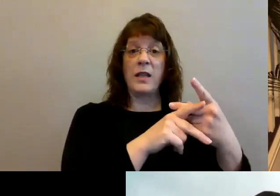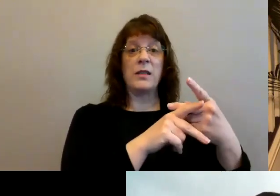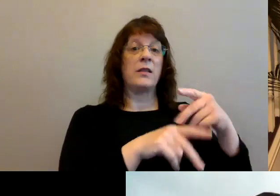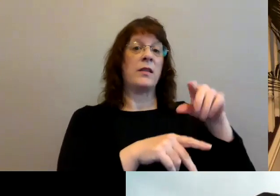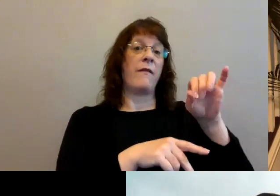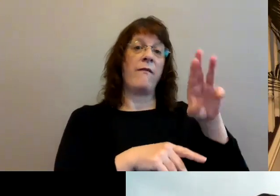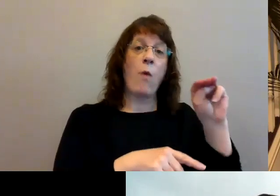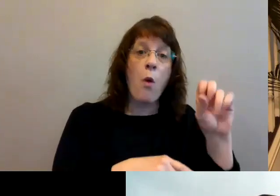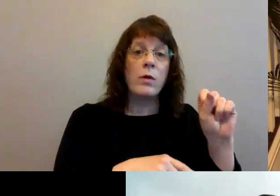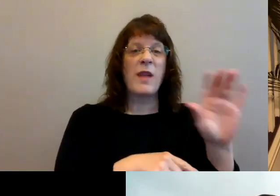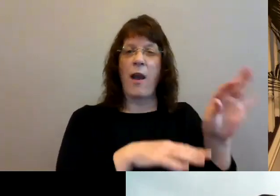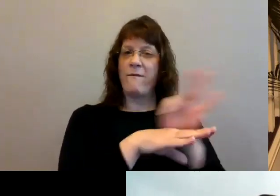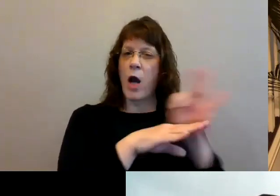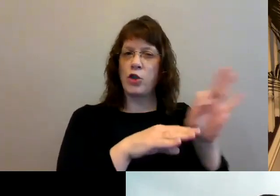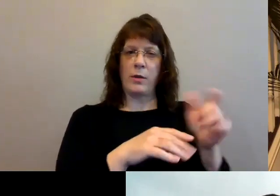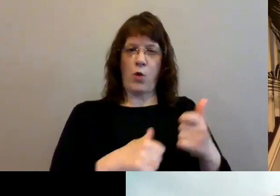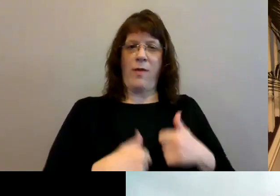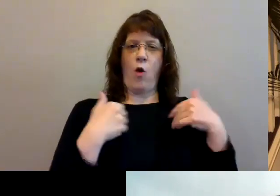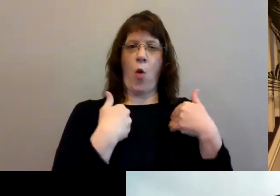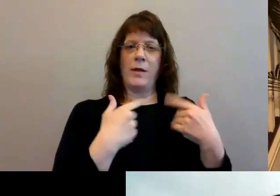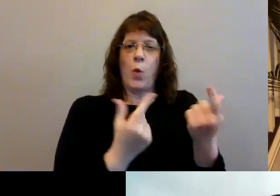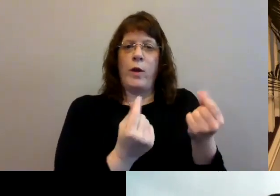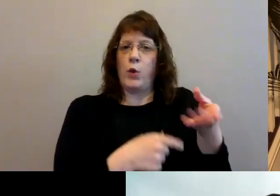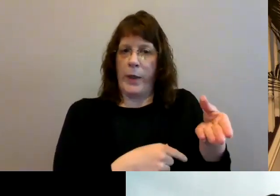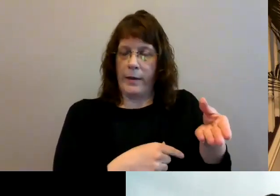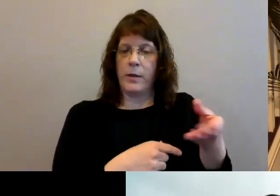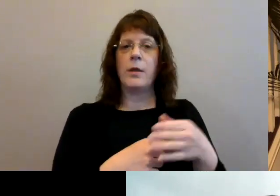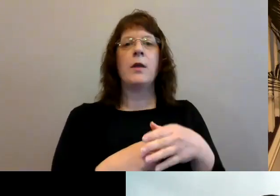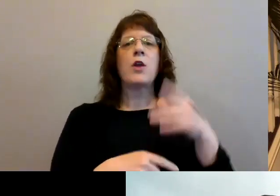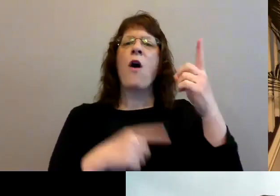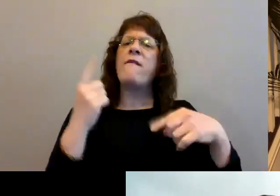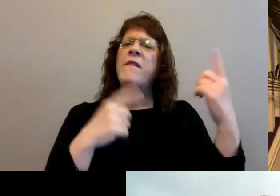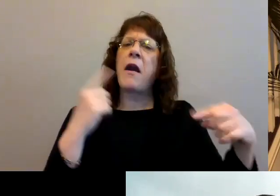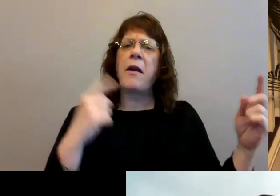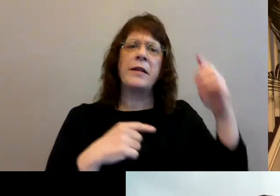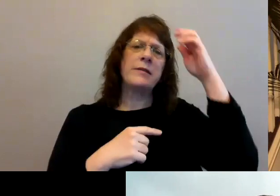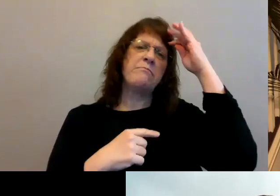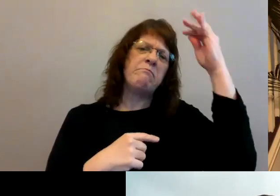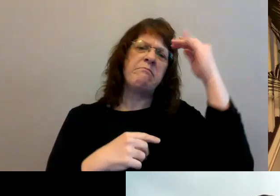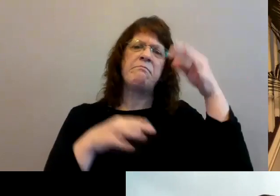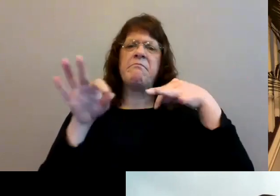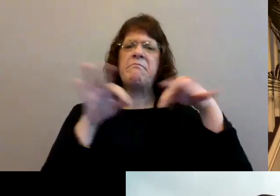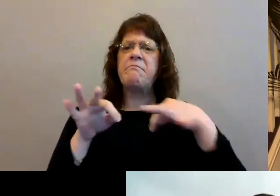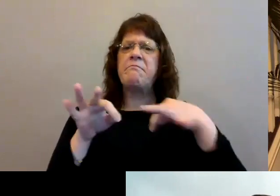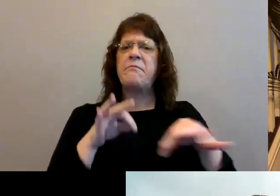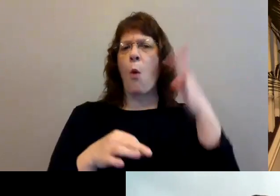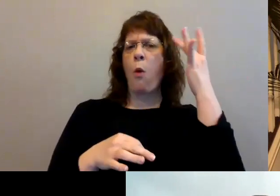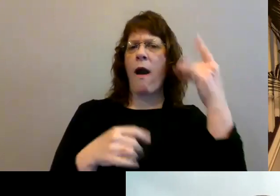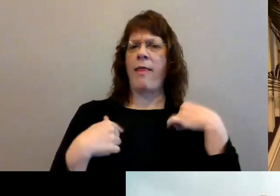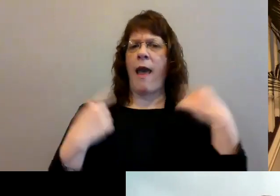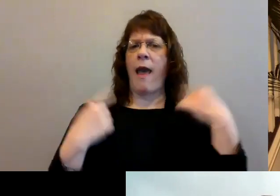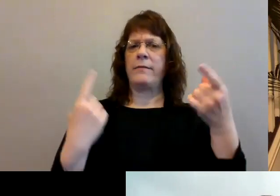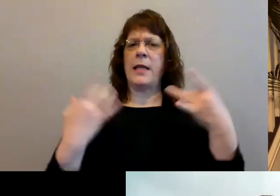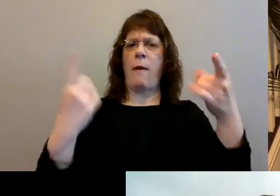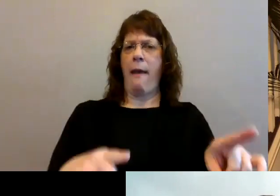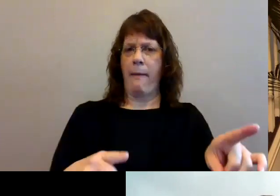actually doing. And there's various hypotheses that have been proposed to explain this very general gradient in